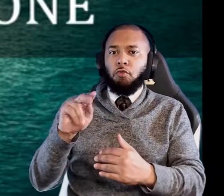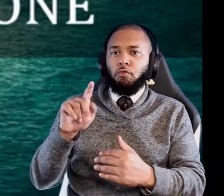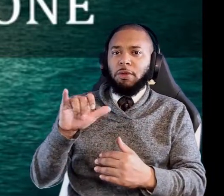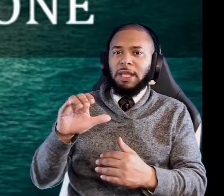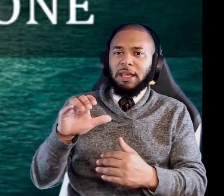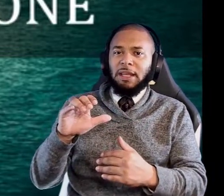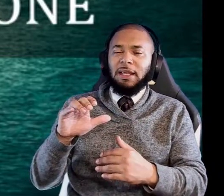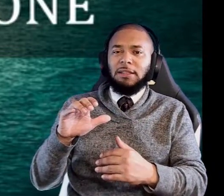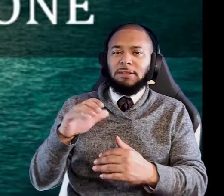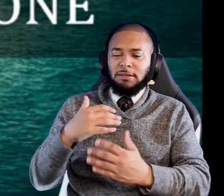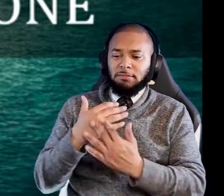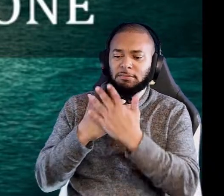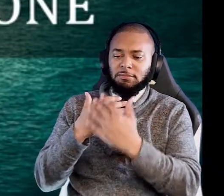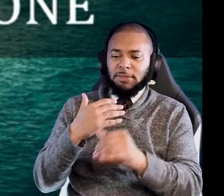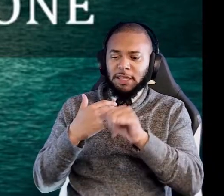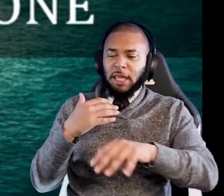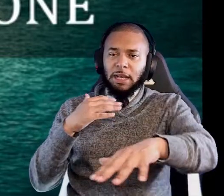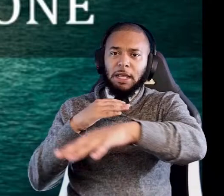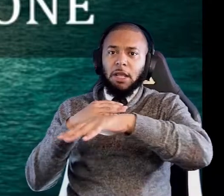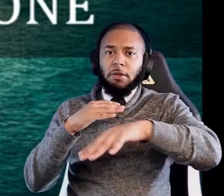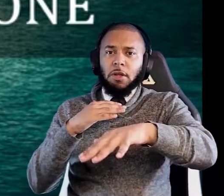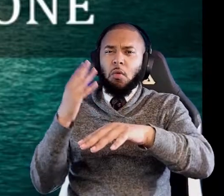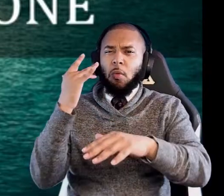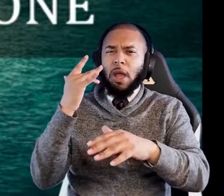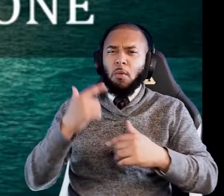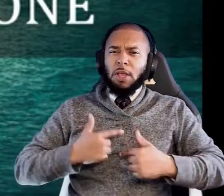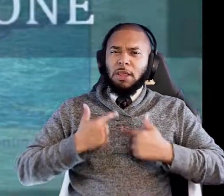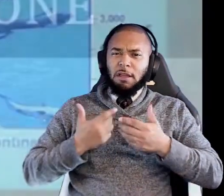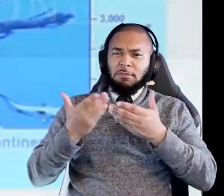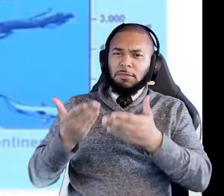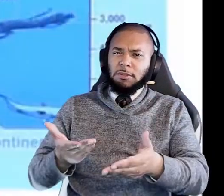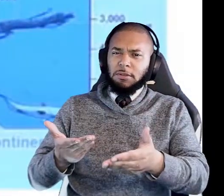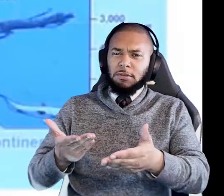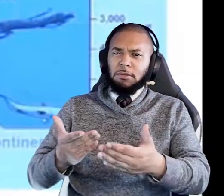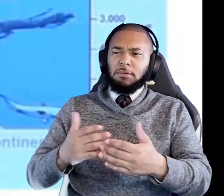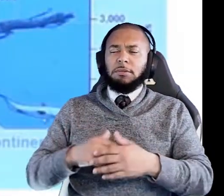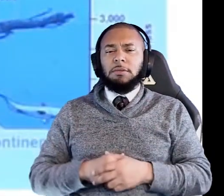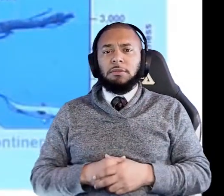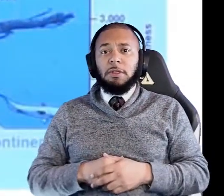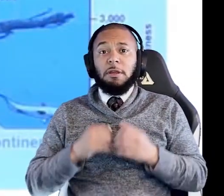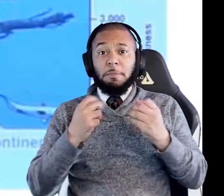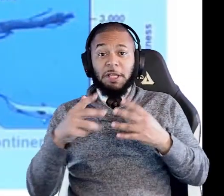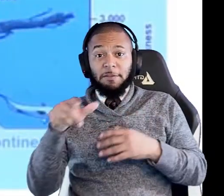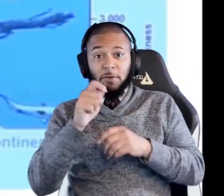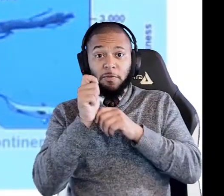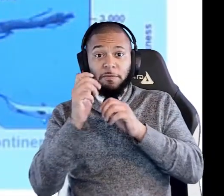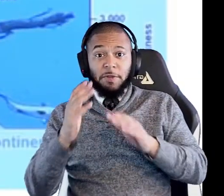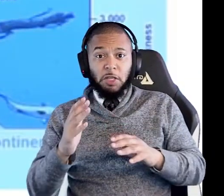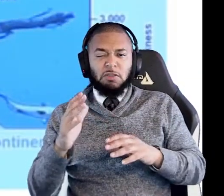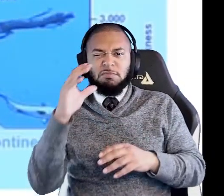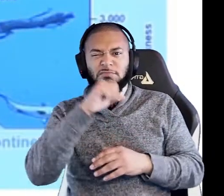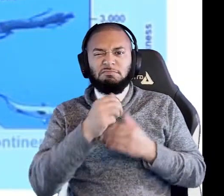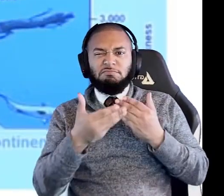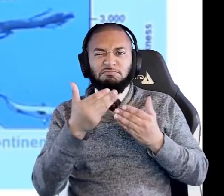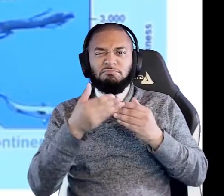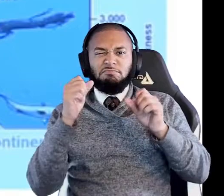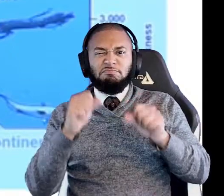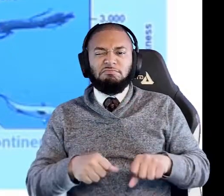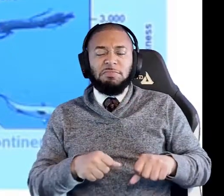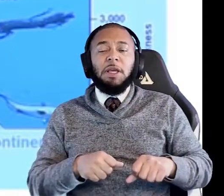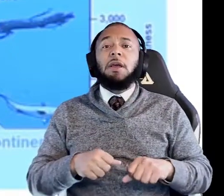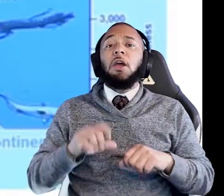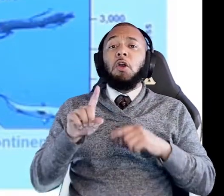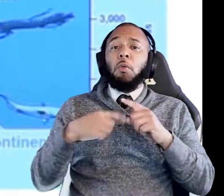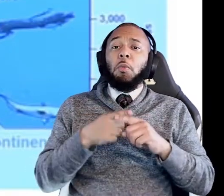be? Why would most life in the ocean be near shore? I'm sure you fishermen out there could take a good guess at that because when you go